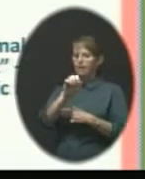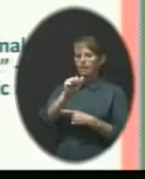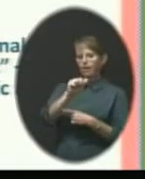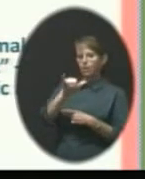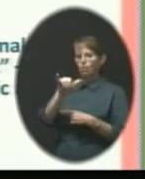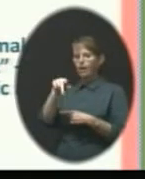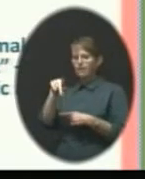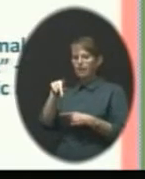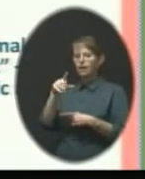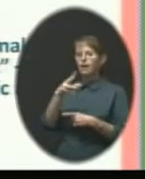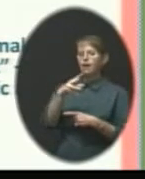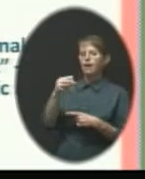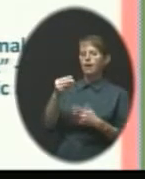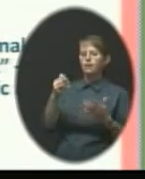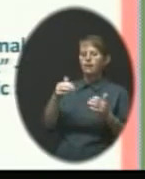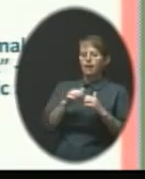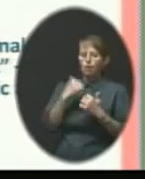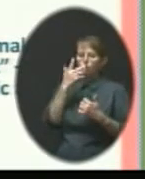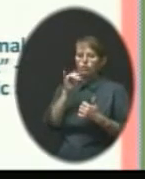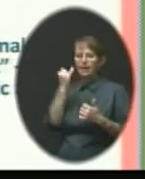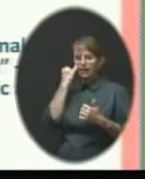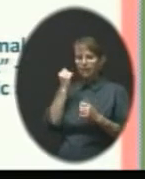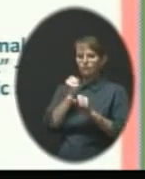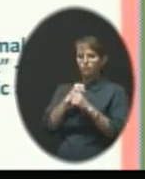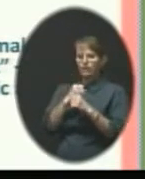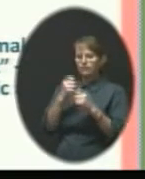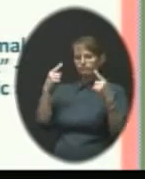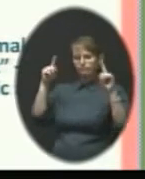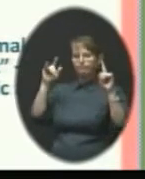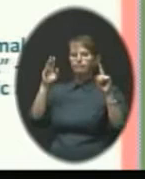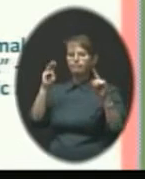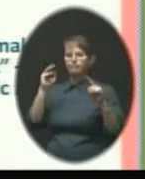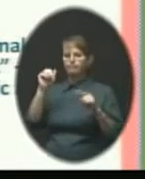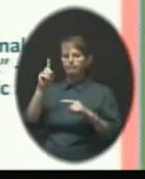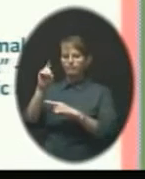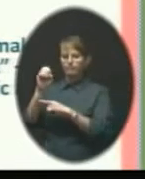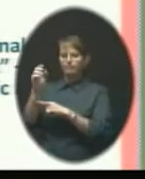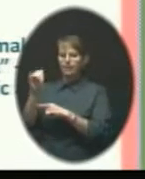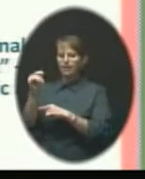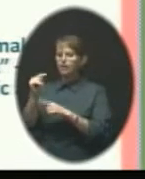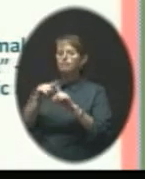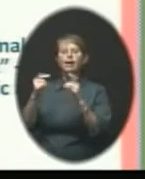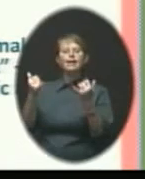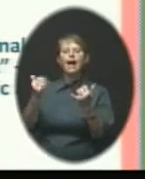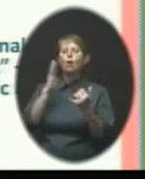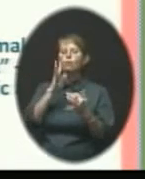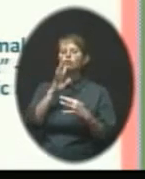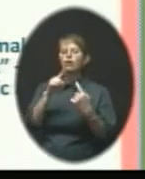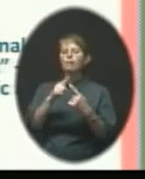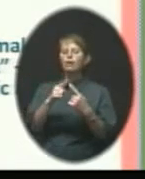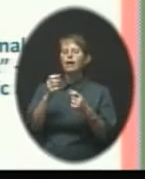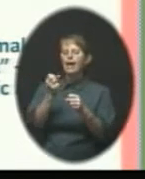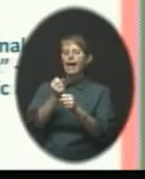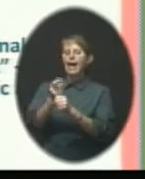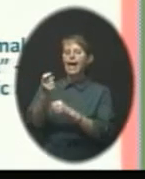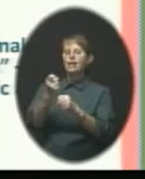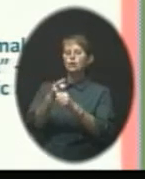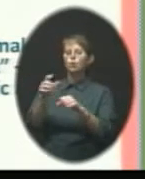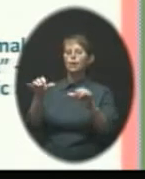new language really is going to talk, is I'm going to talk about annual measurable objectives, and we refer to them